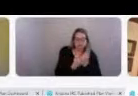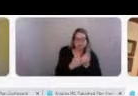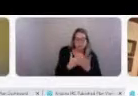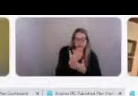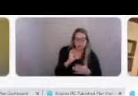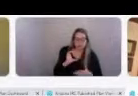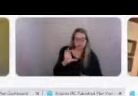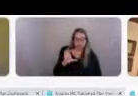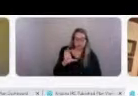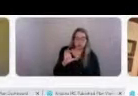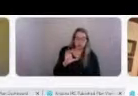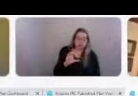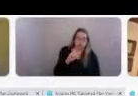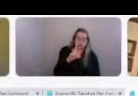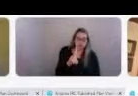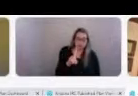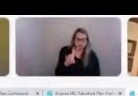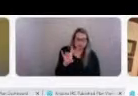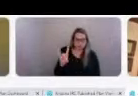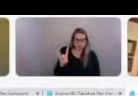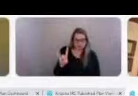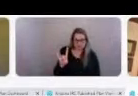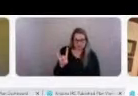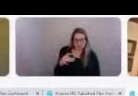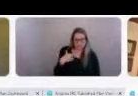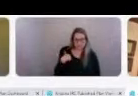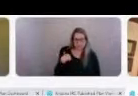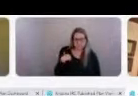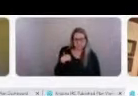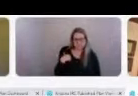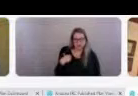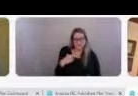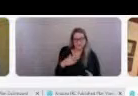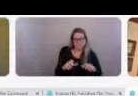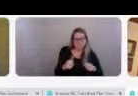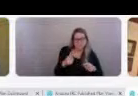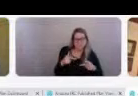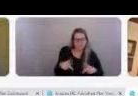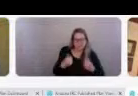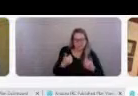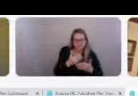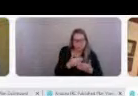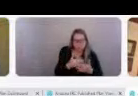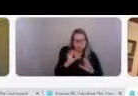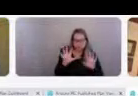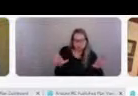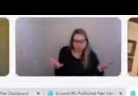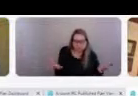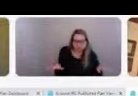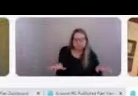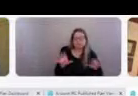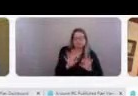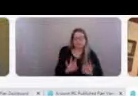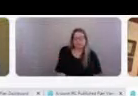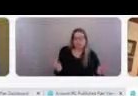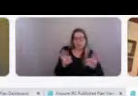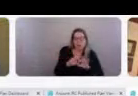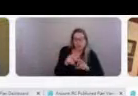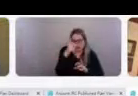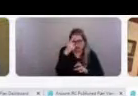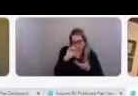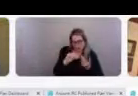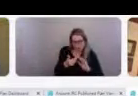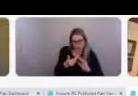district eight which is uh encompasses my neighbors in glendale and competition i believe is important because that is how we uh